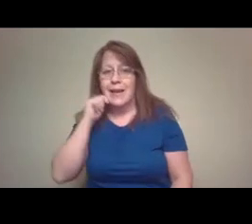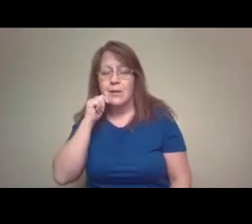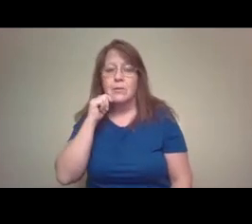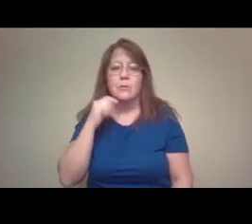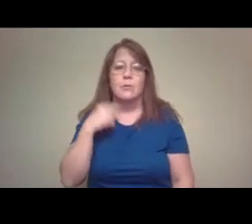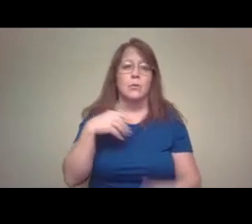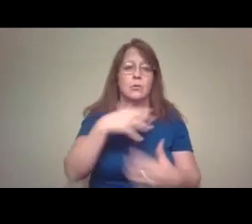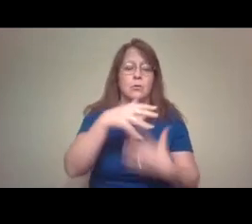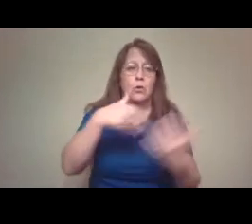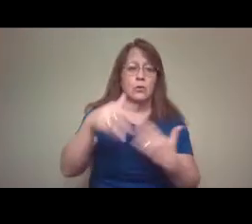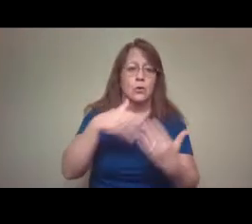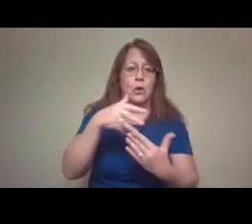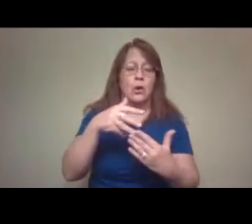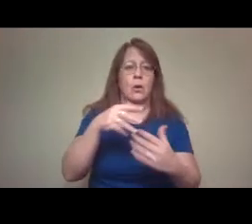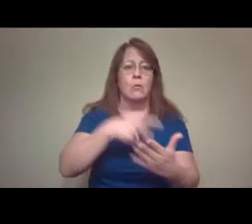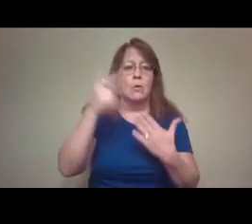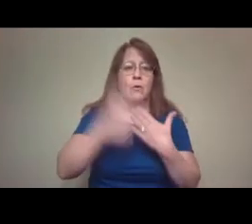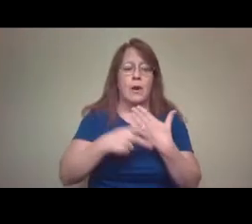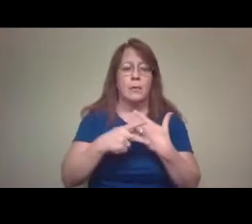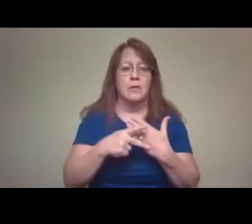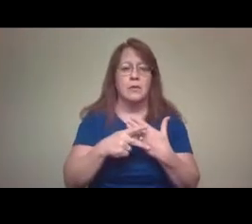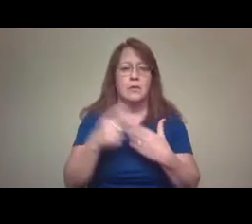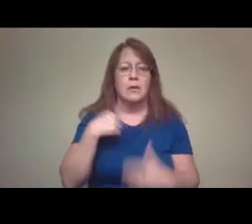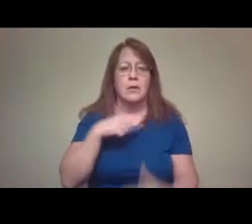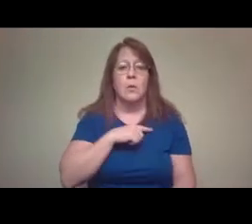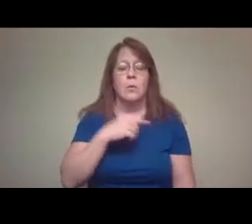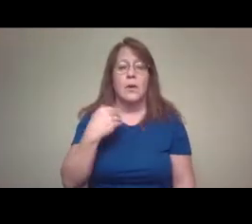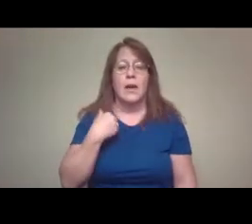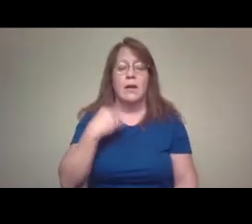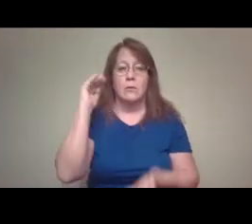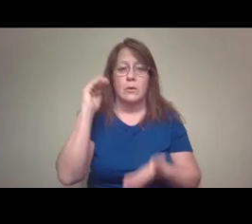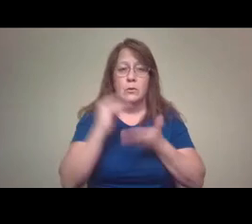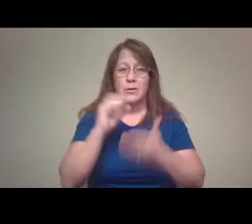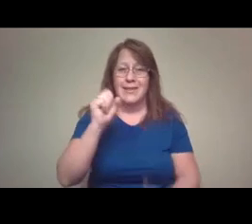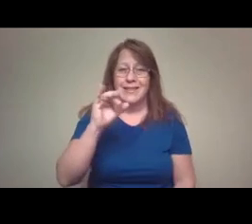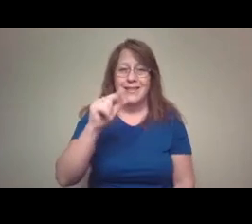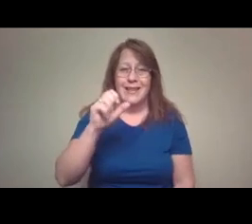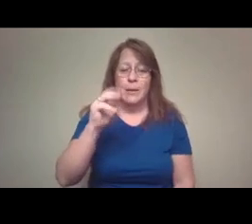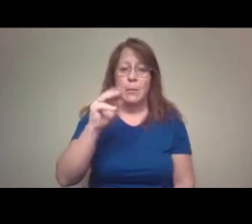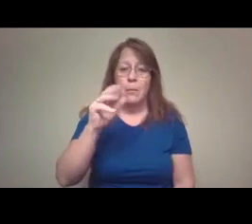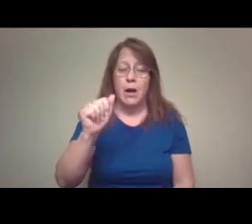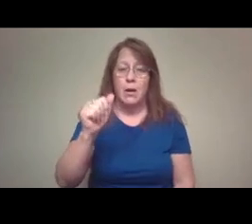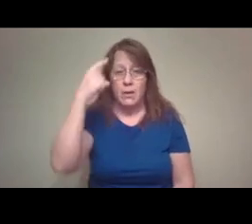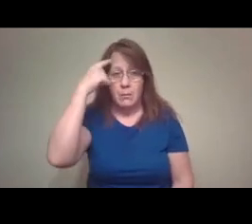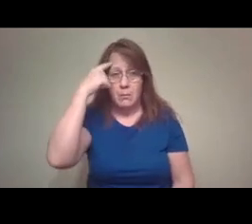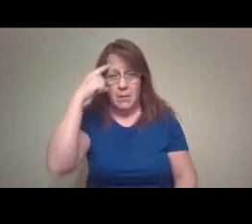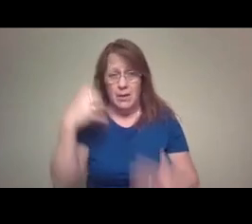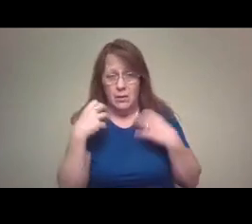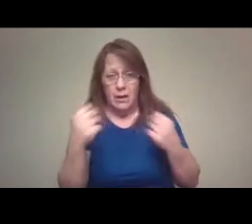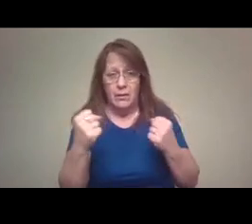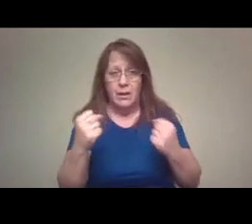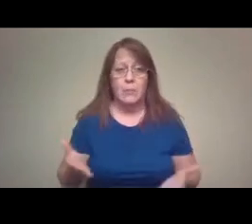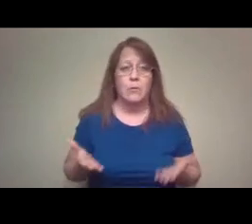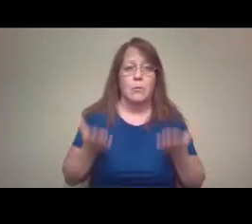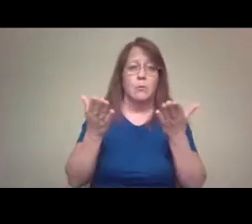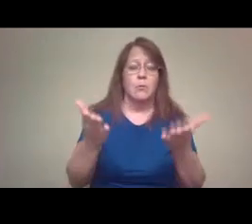programs. We promote communication campaigns focused on reducing stigma associated with mental health and promoting